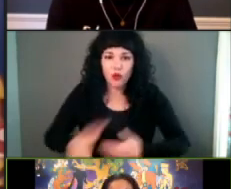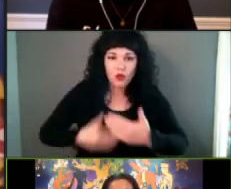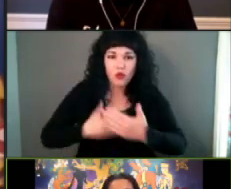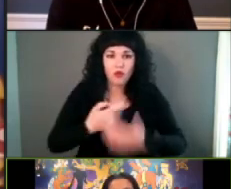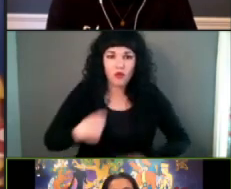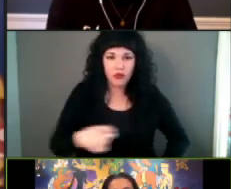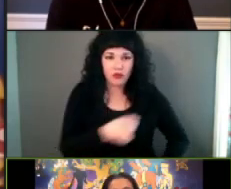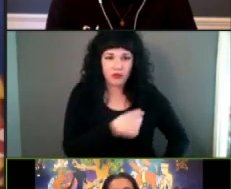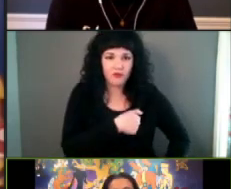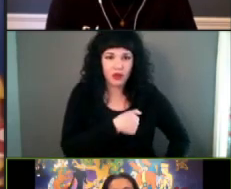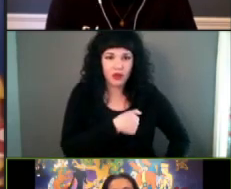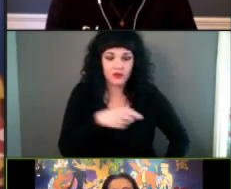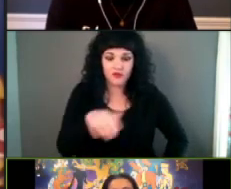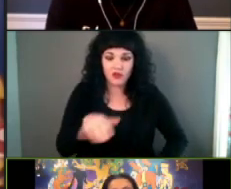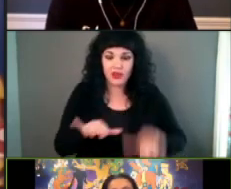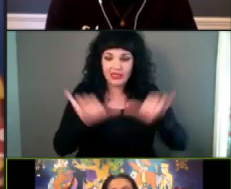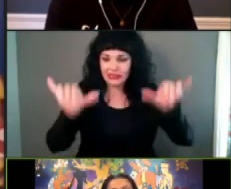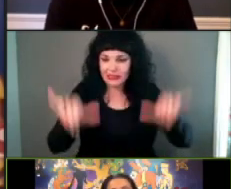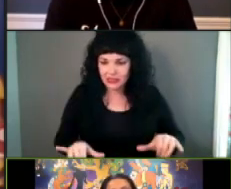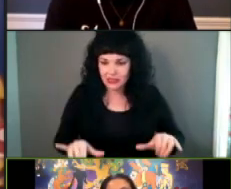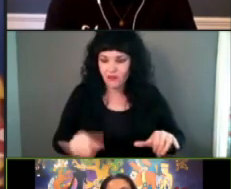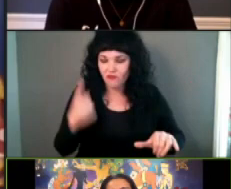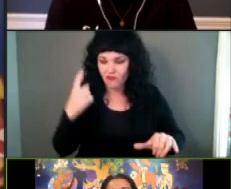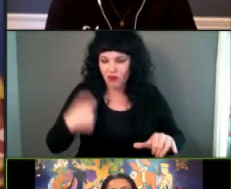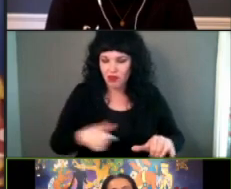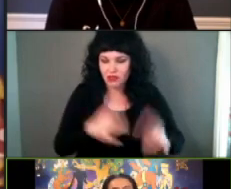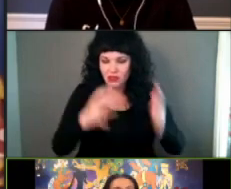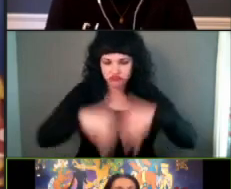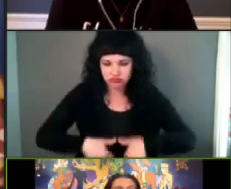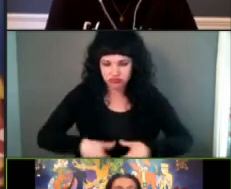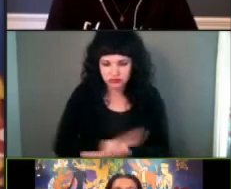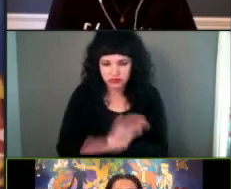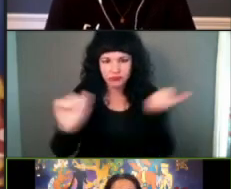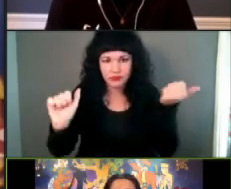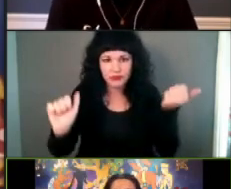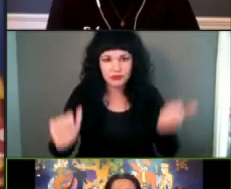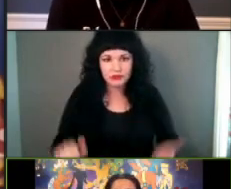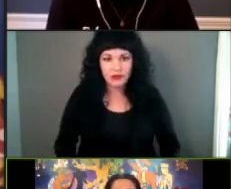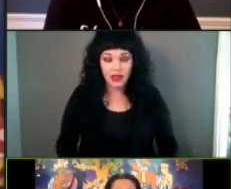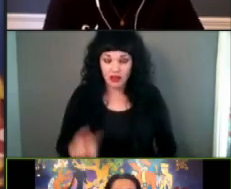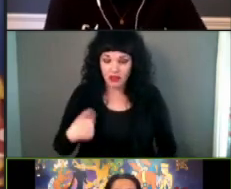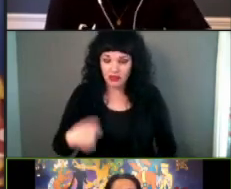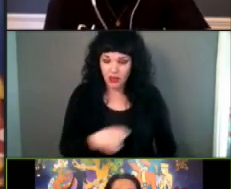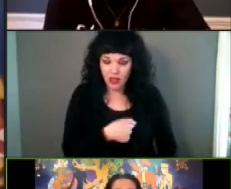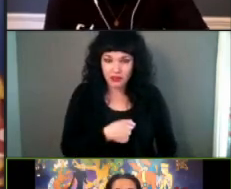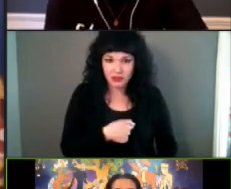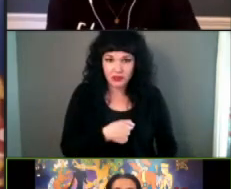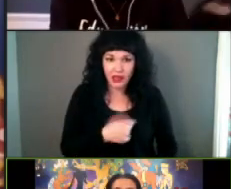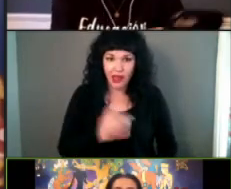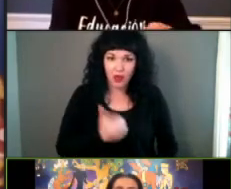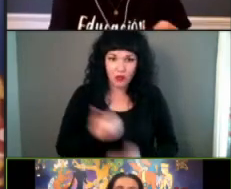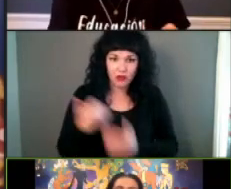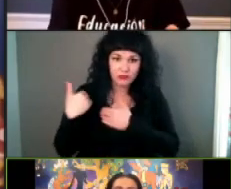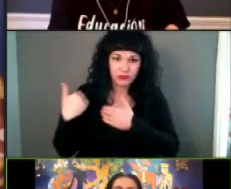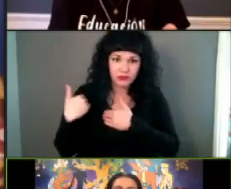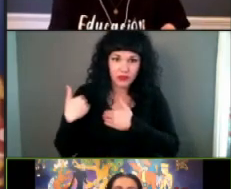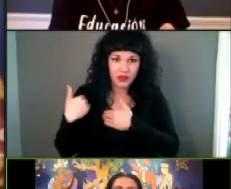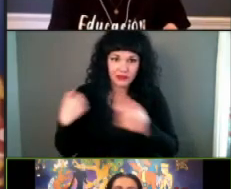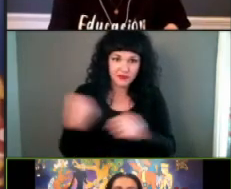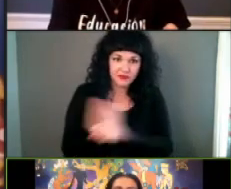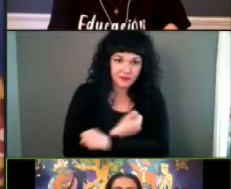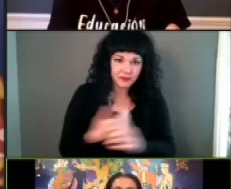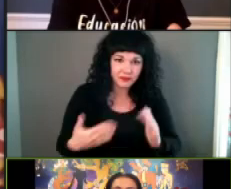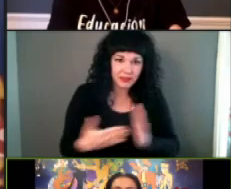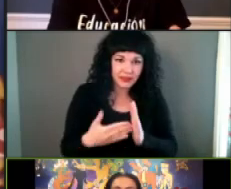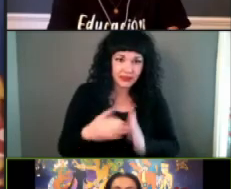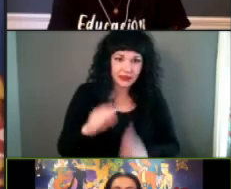fight this anti-Blackness. Co-liberation takes all of us. I'm gonna ask all of